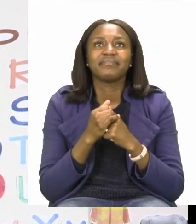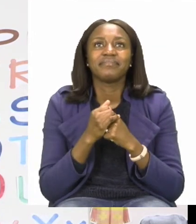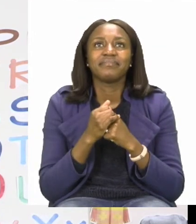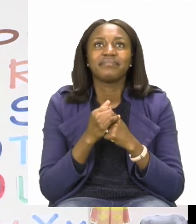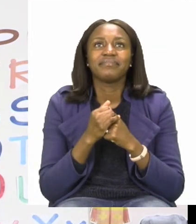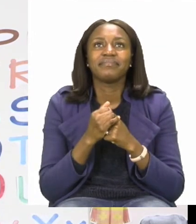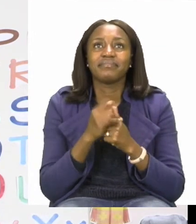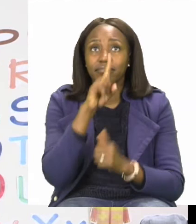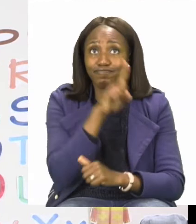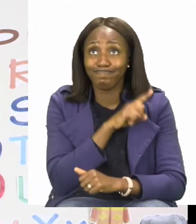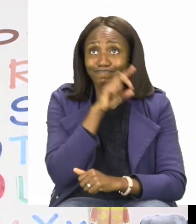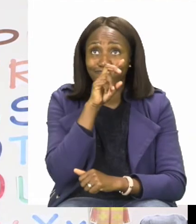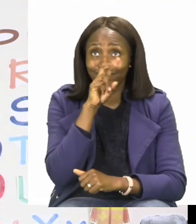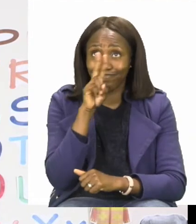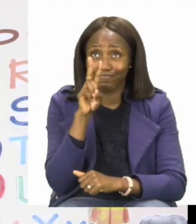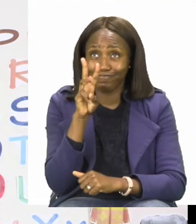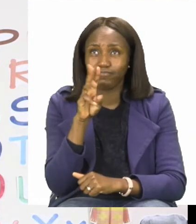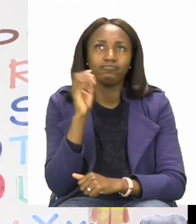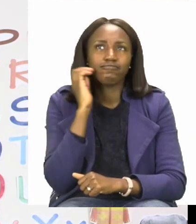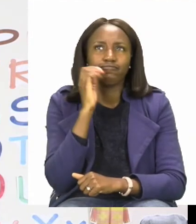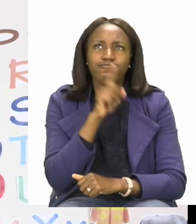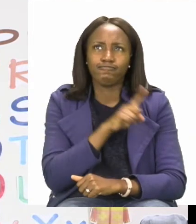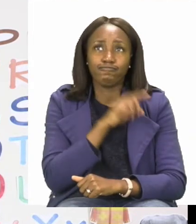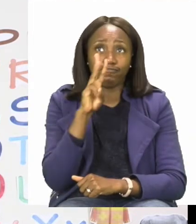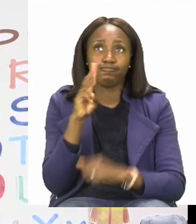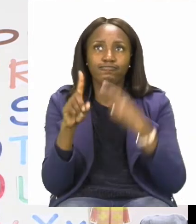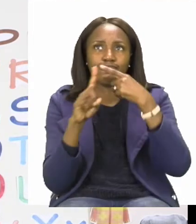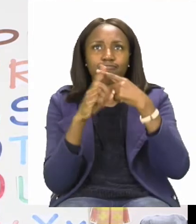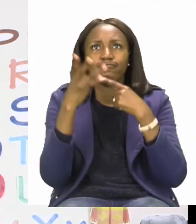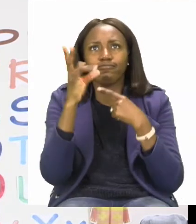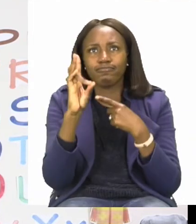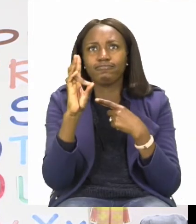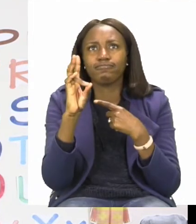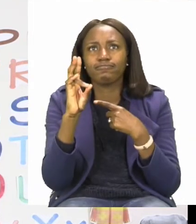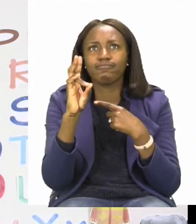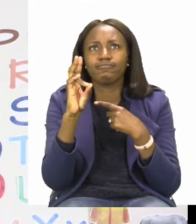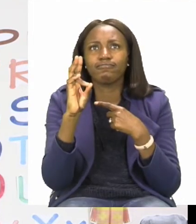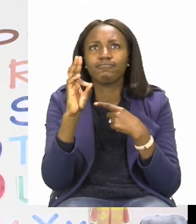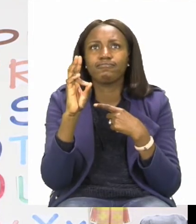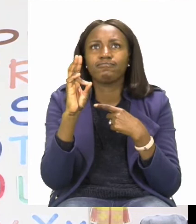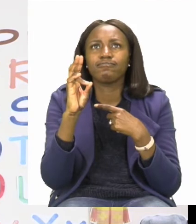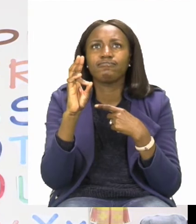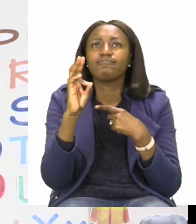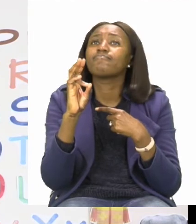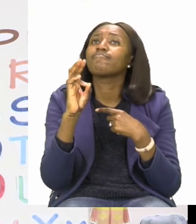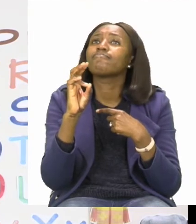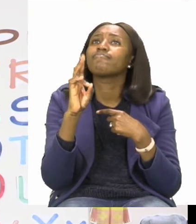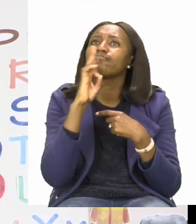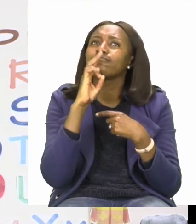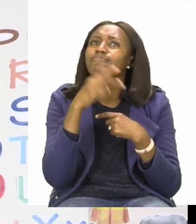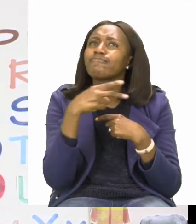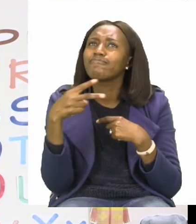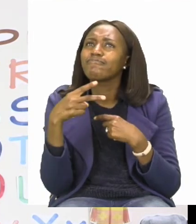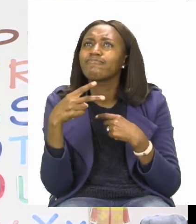have 13 plus 7, then my answer needs to be the one I used to count